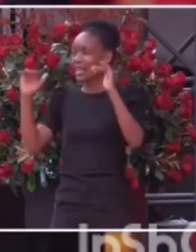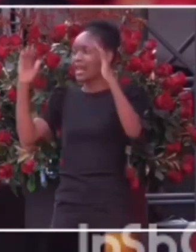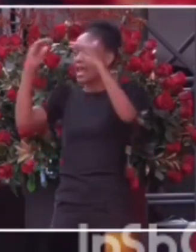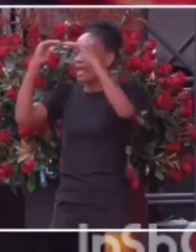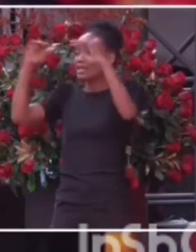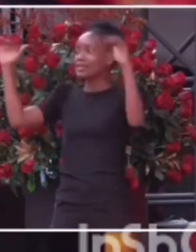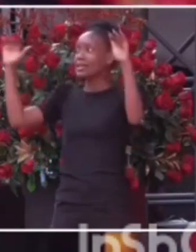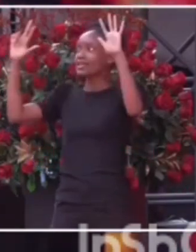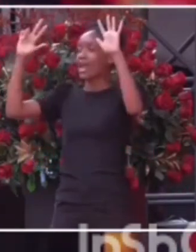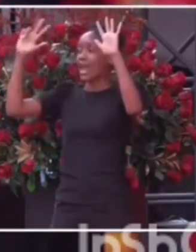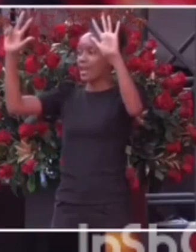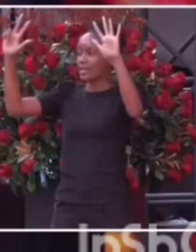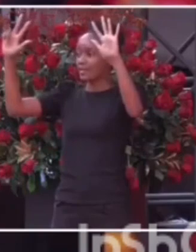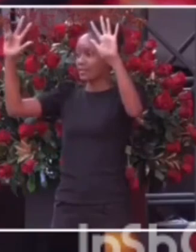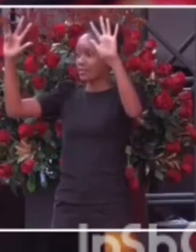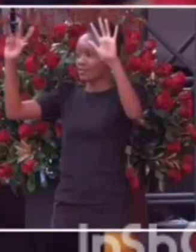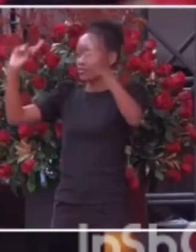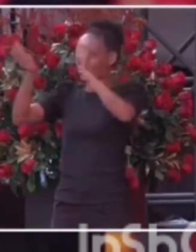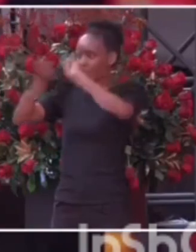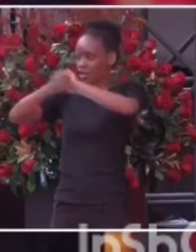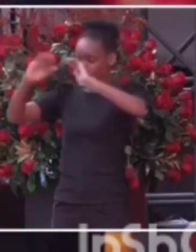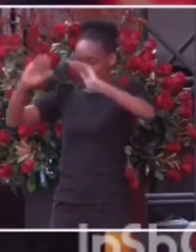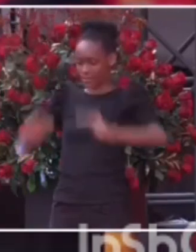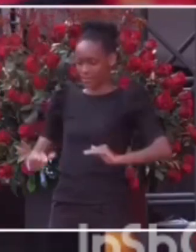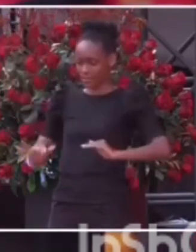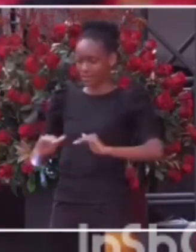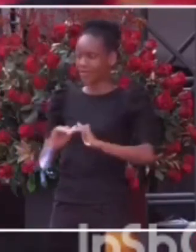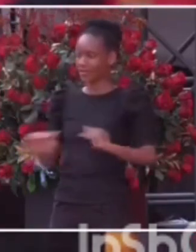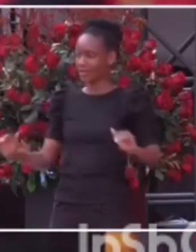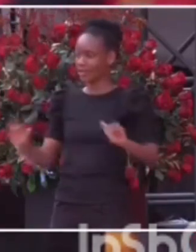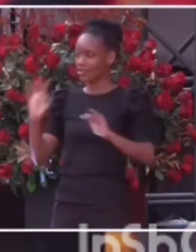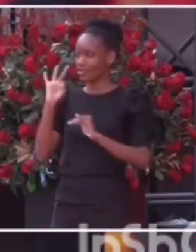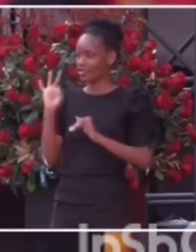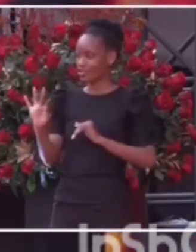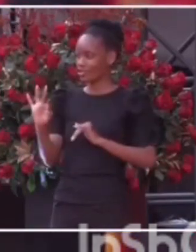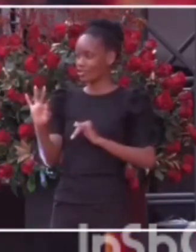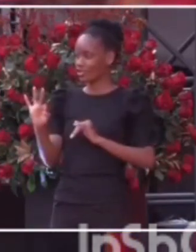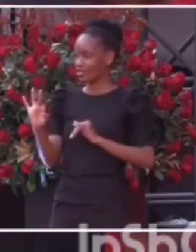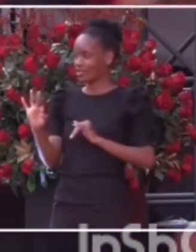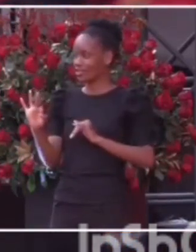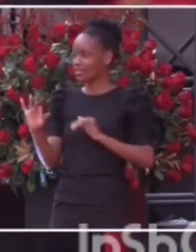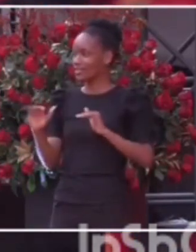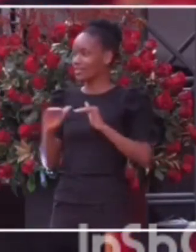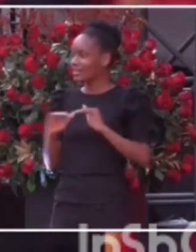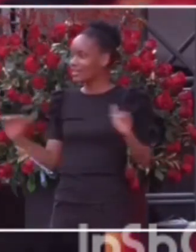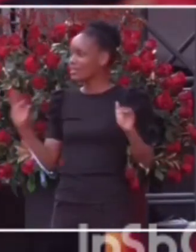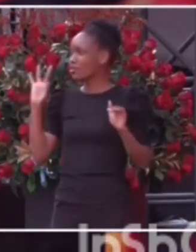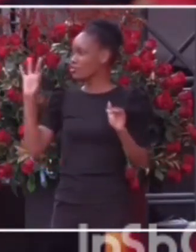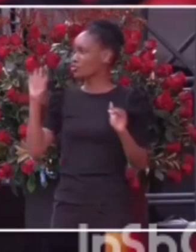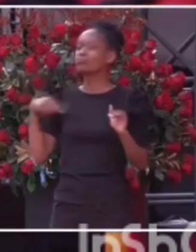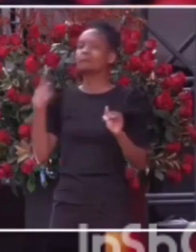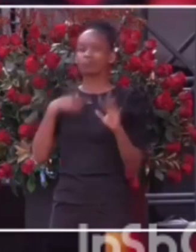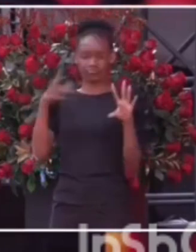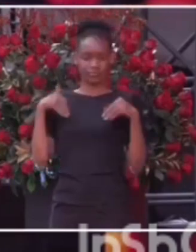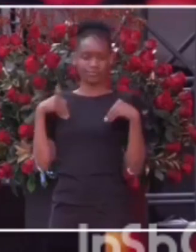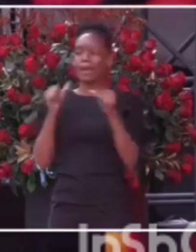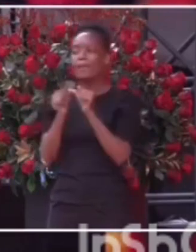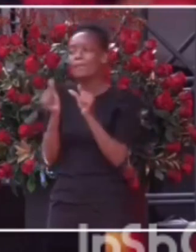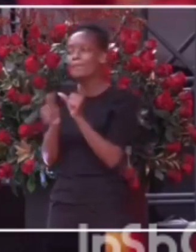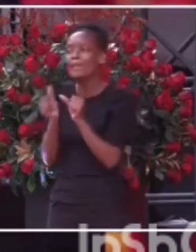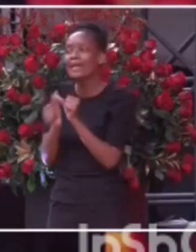stage 3. When they put us on stage 3, we behave like stage 3 is acceptable.